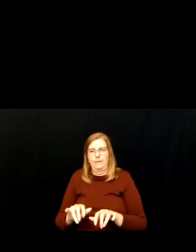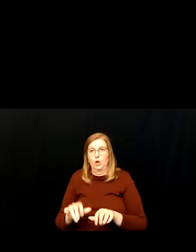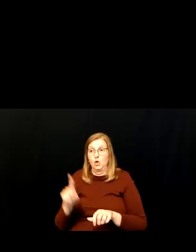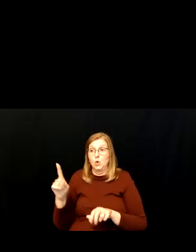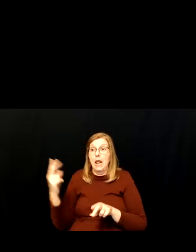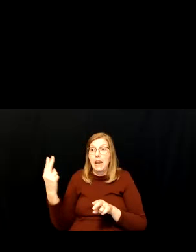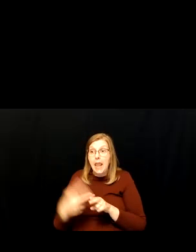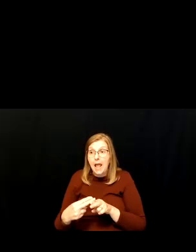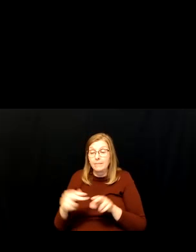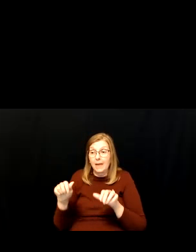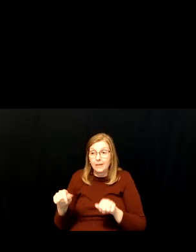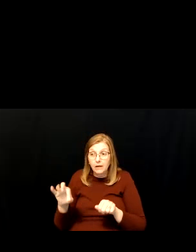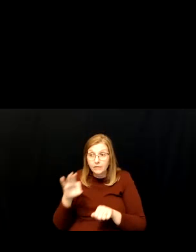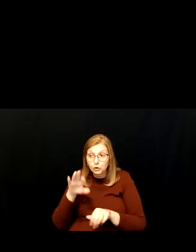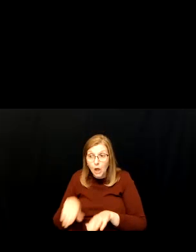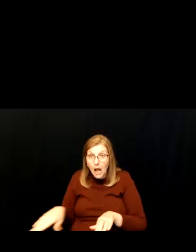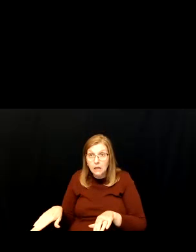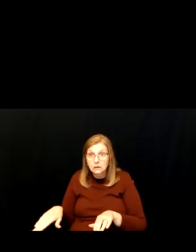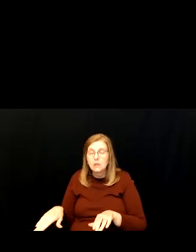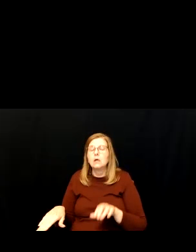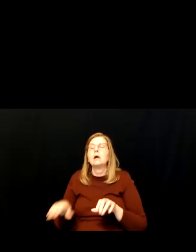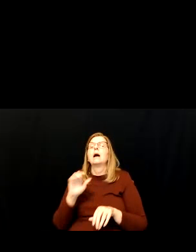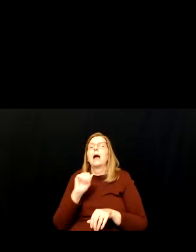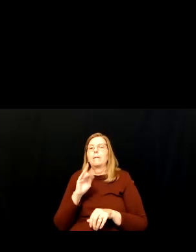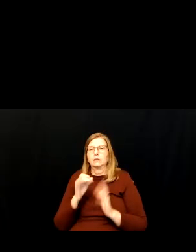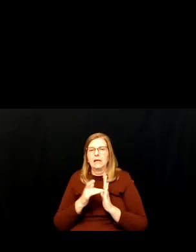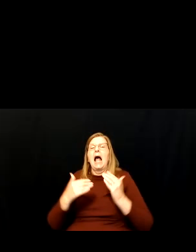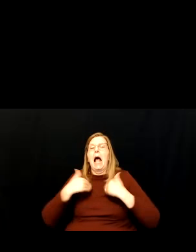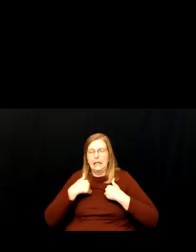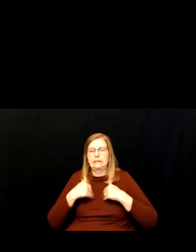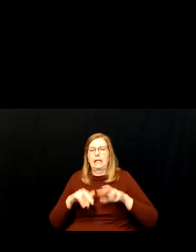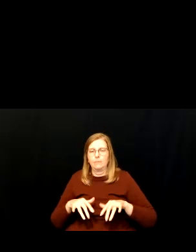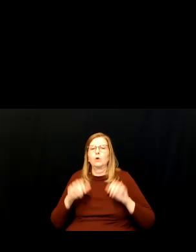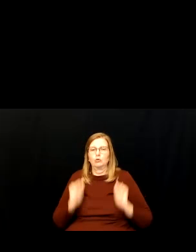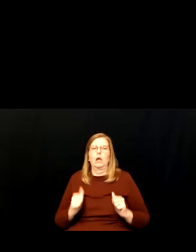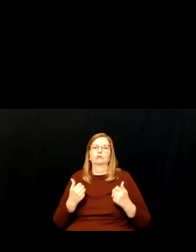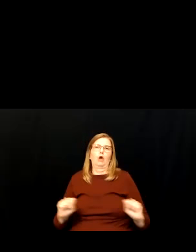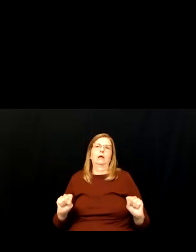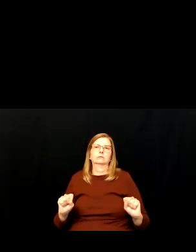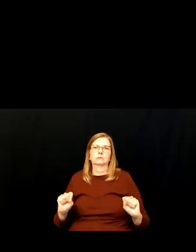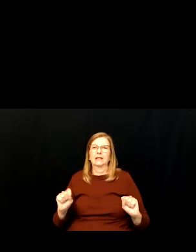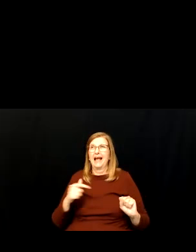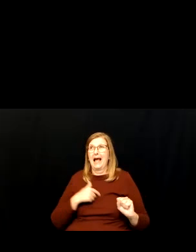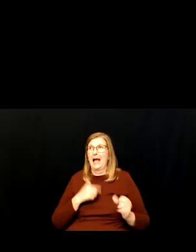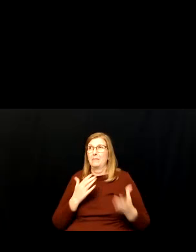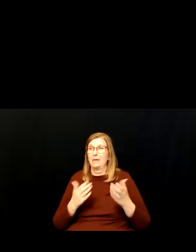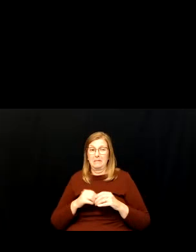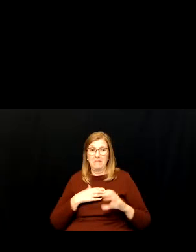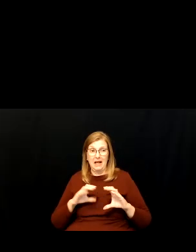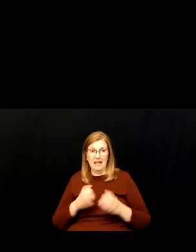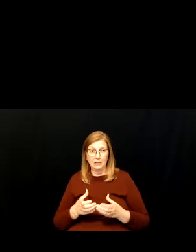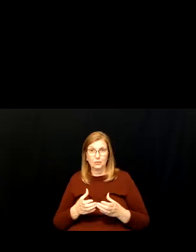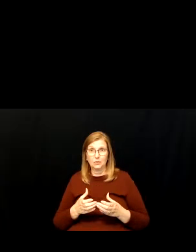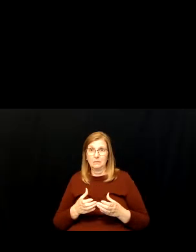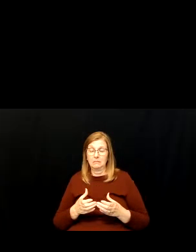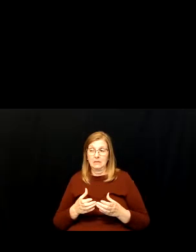the ability of a child, Oklahoma Able Tech has a keyboard you can trial. I probably in my classroom after working with Oklahoma